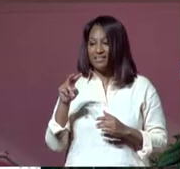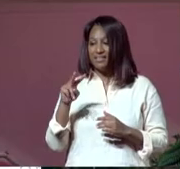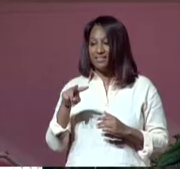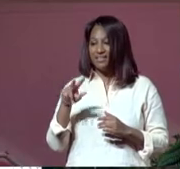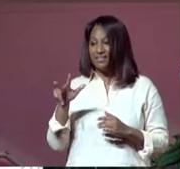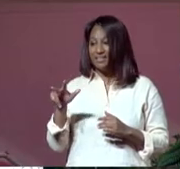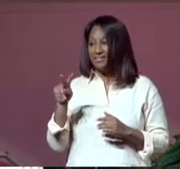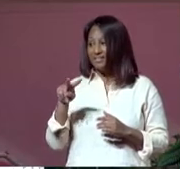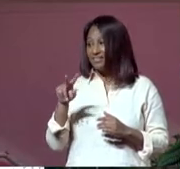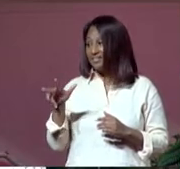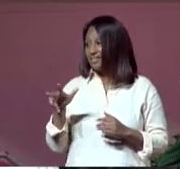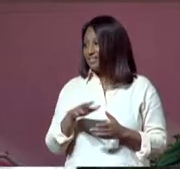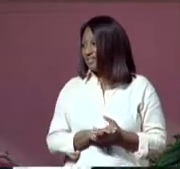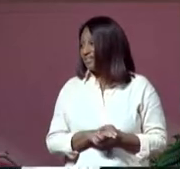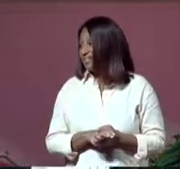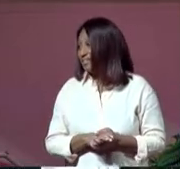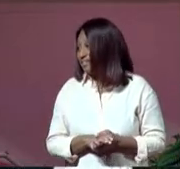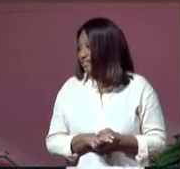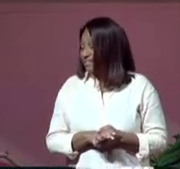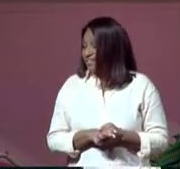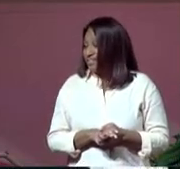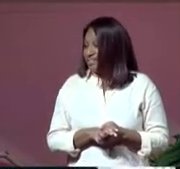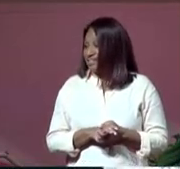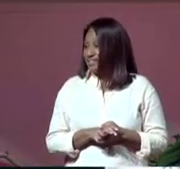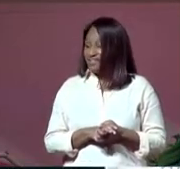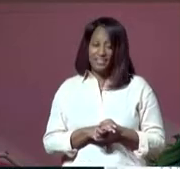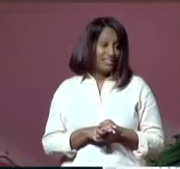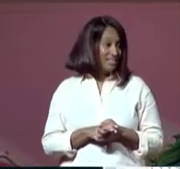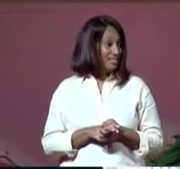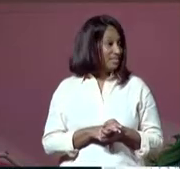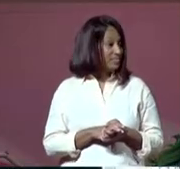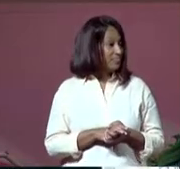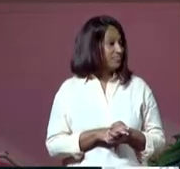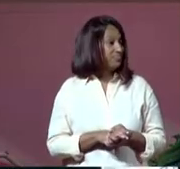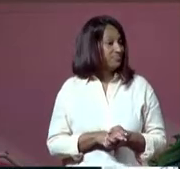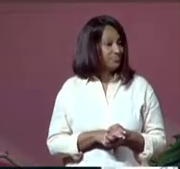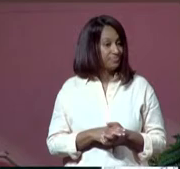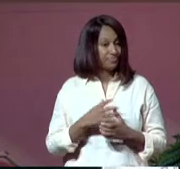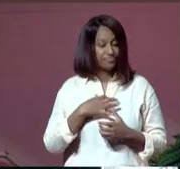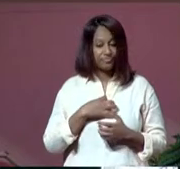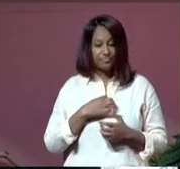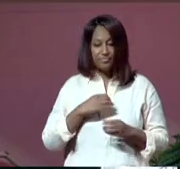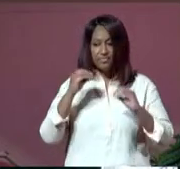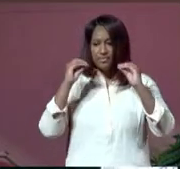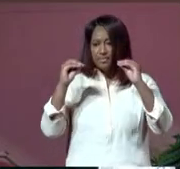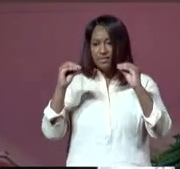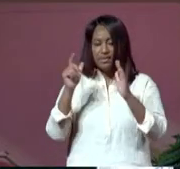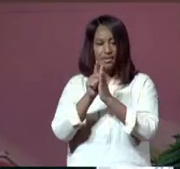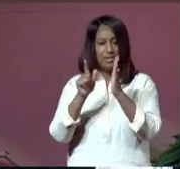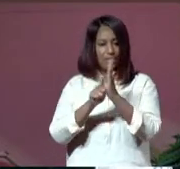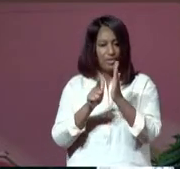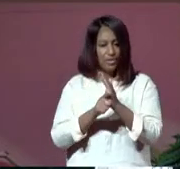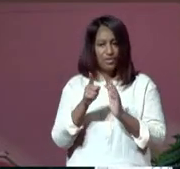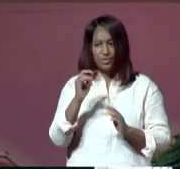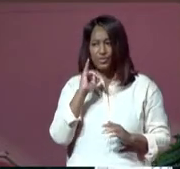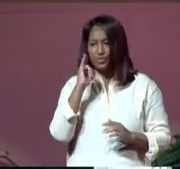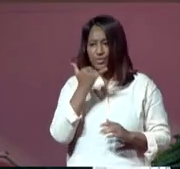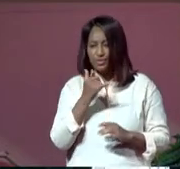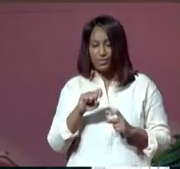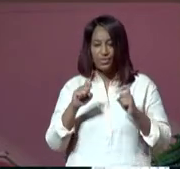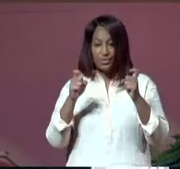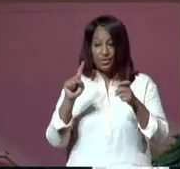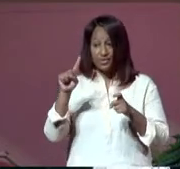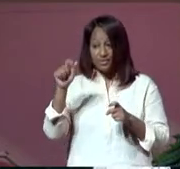Matthew 23:23, okay? He goes off on the Pharisees. He says, "Woe to you, teachers of the law, Pharisees, you hypocrites. You give a